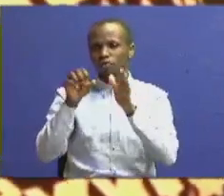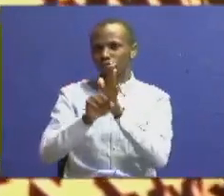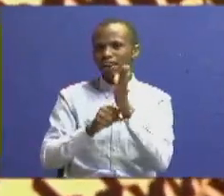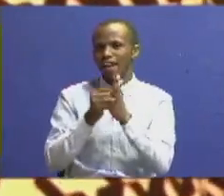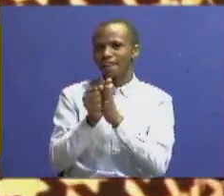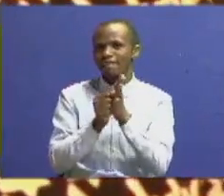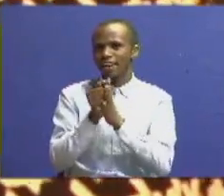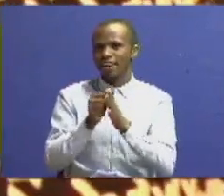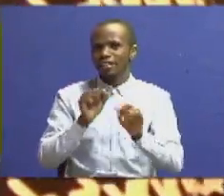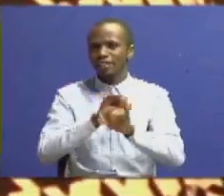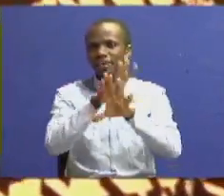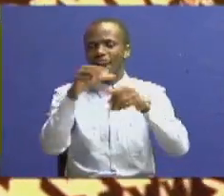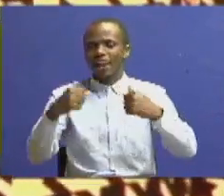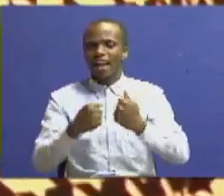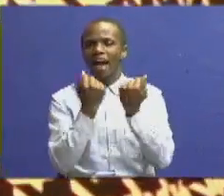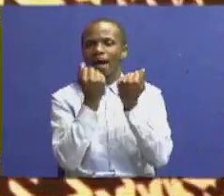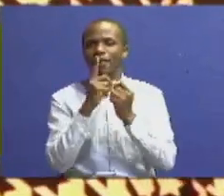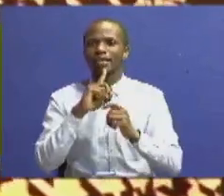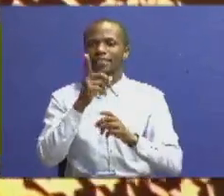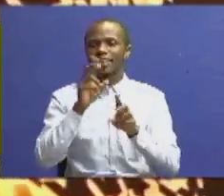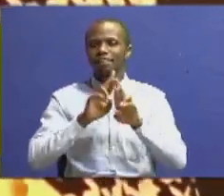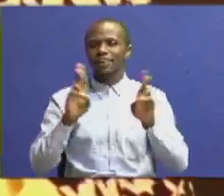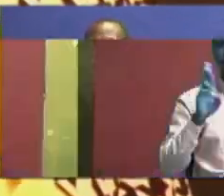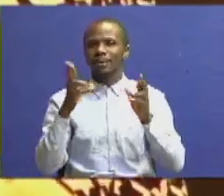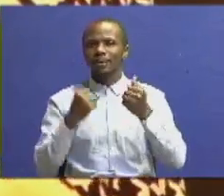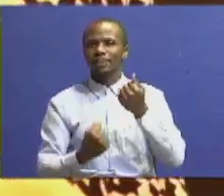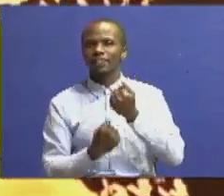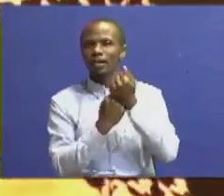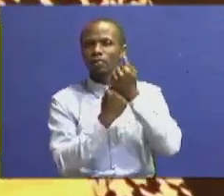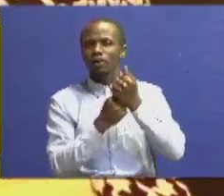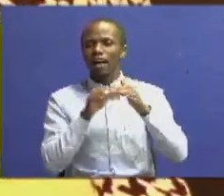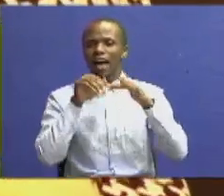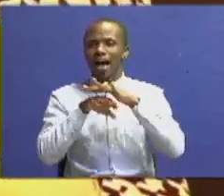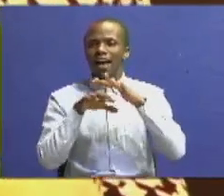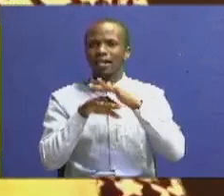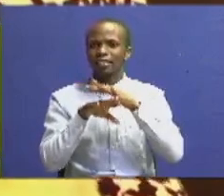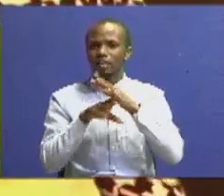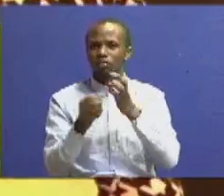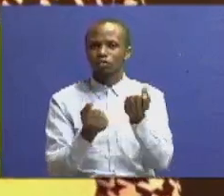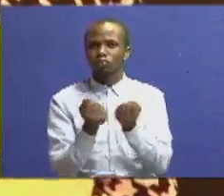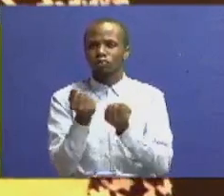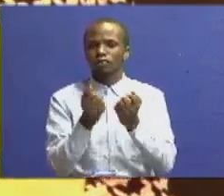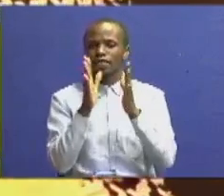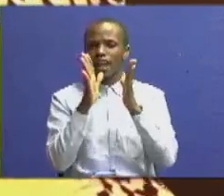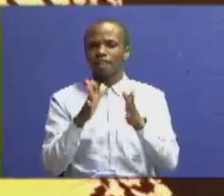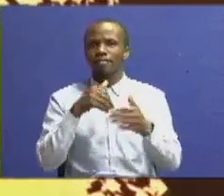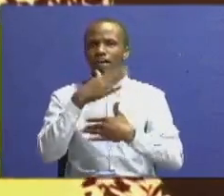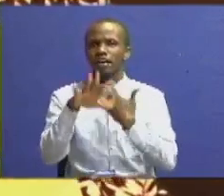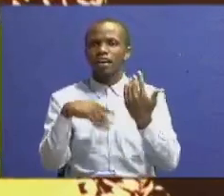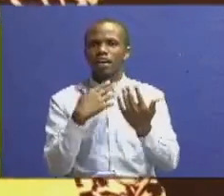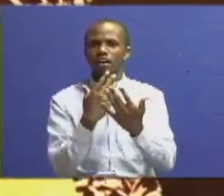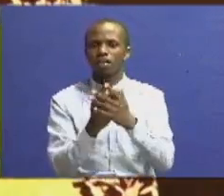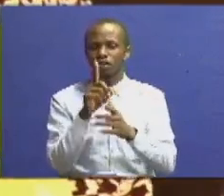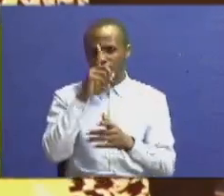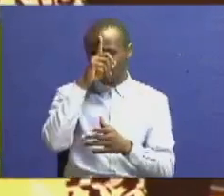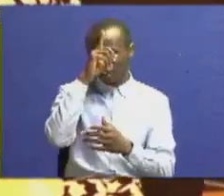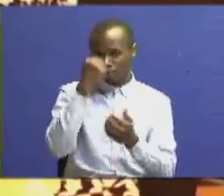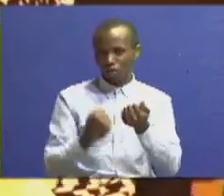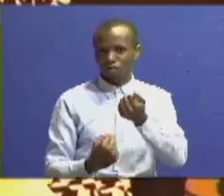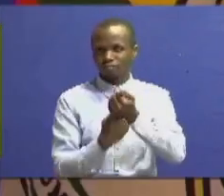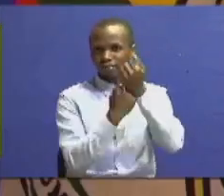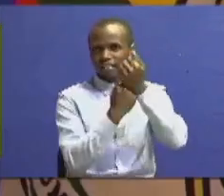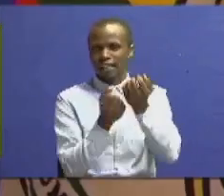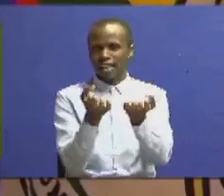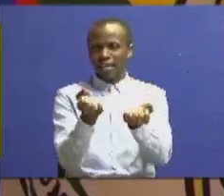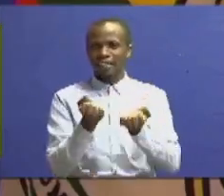will take place, saying that they are ready to support in giving access to rally drivers and any other logistical support required on the